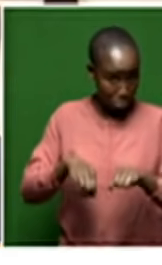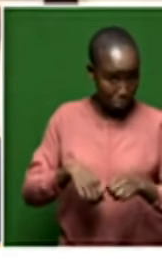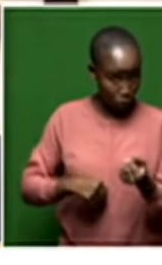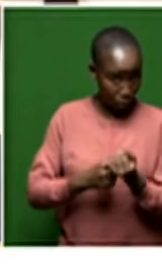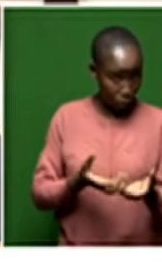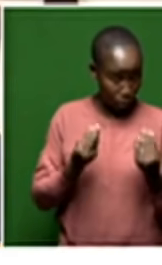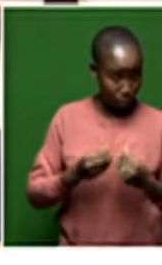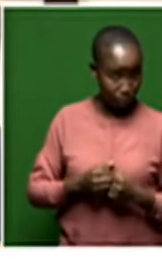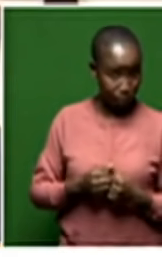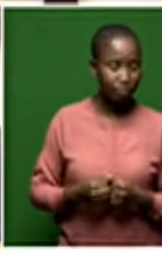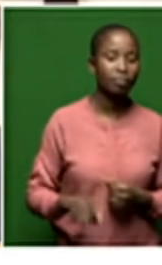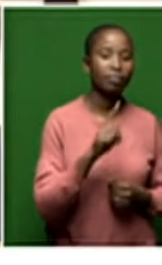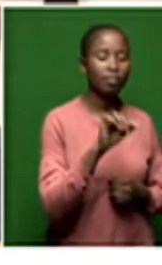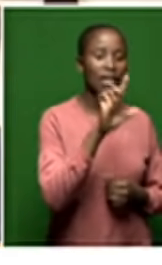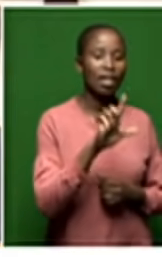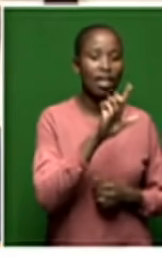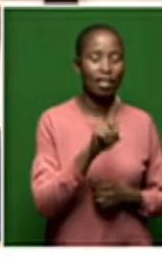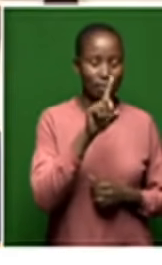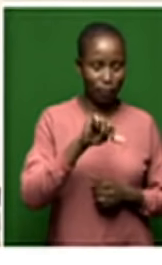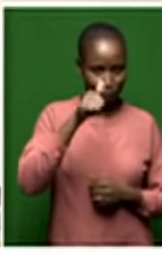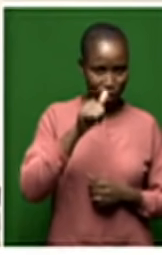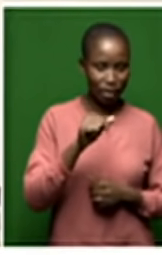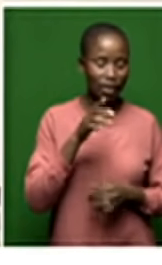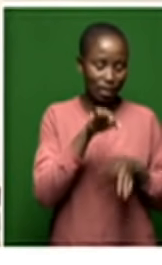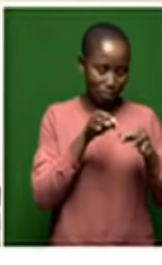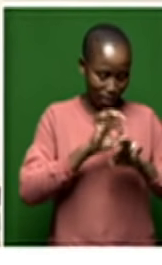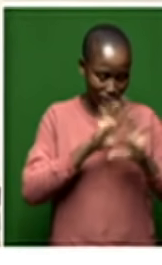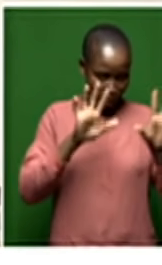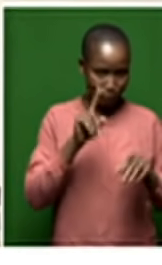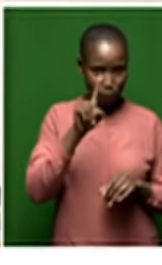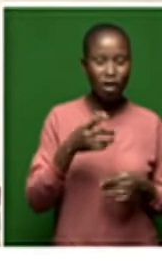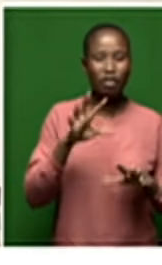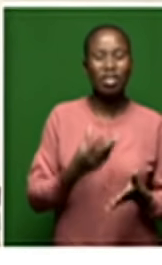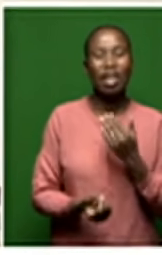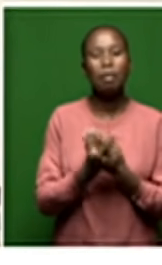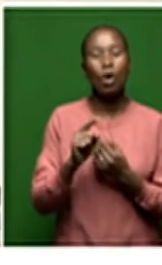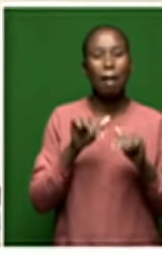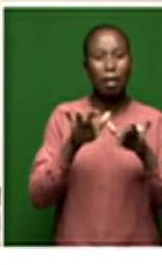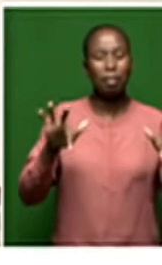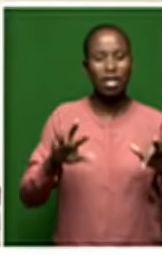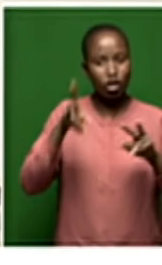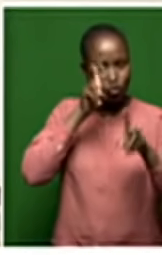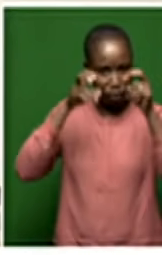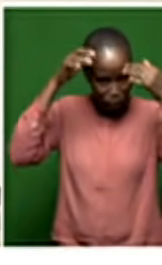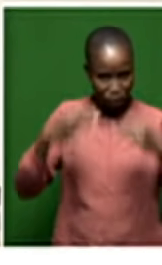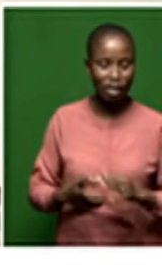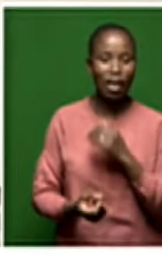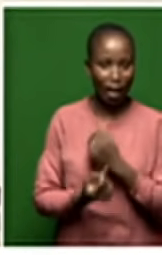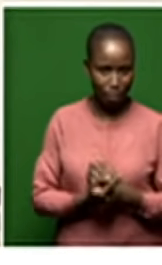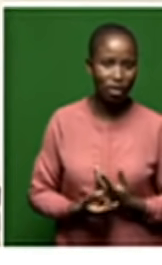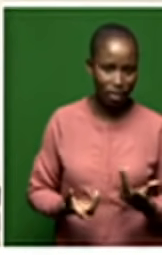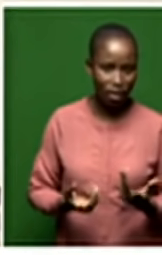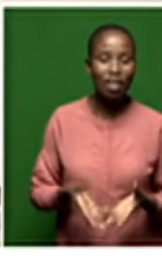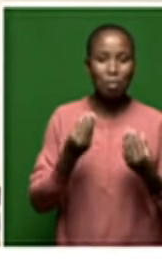let's explain slowly. There was the first round of public hearings, which you are referring to. And it came out